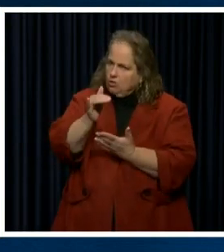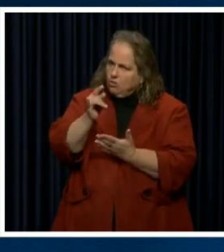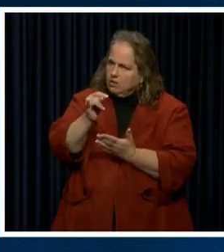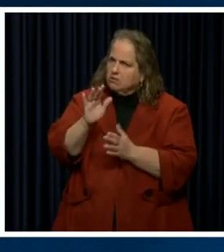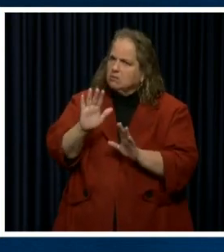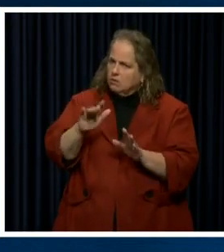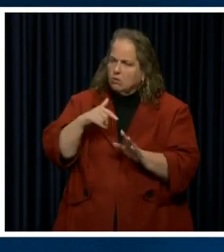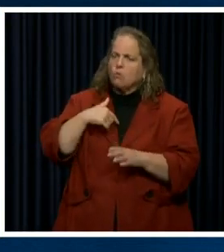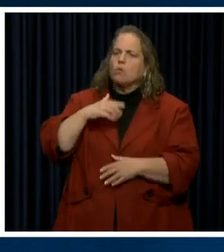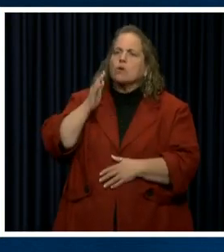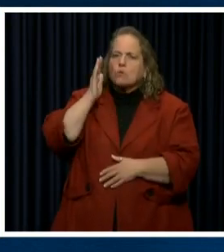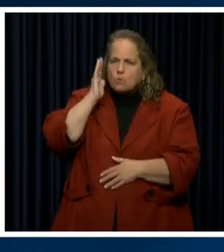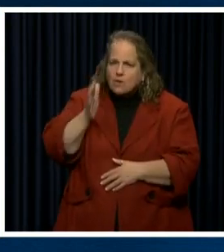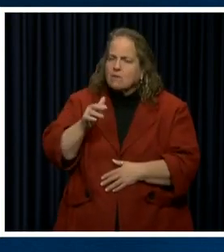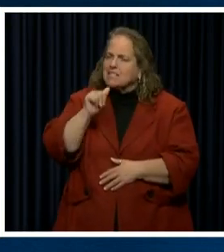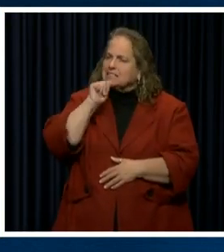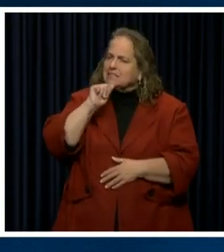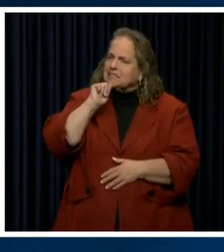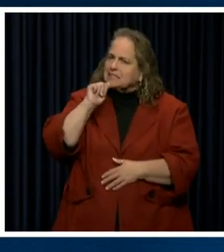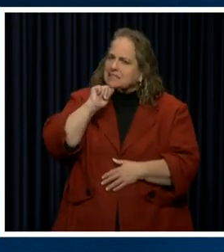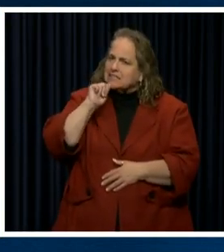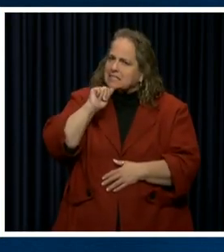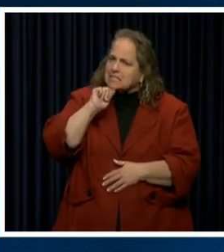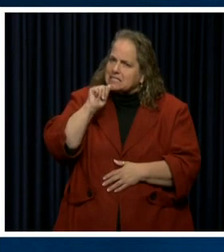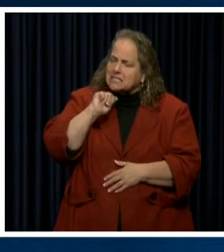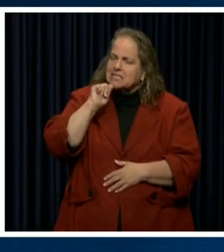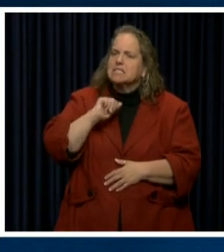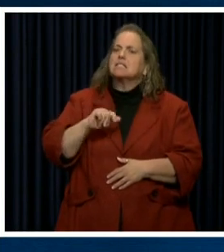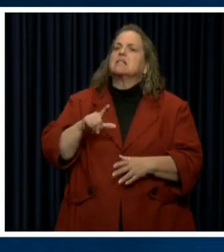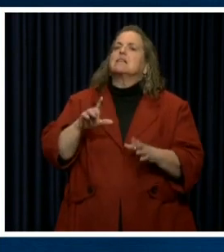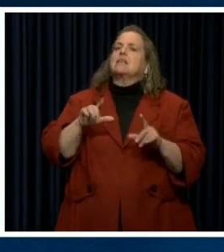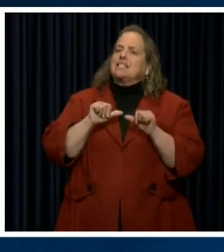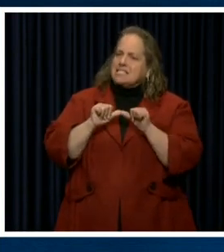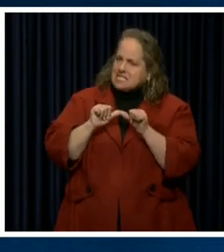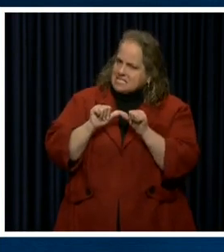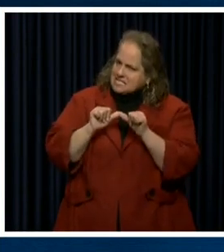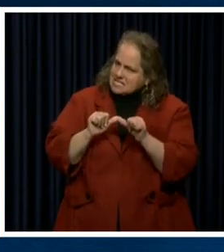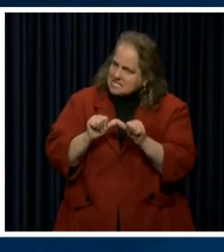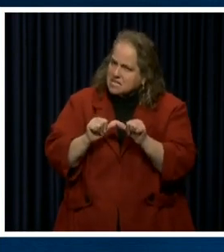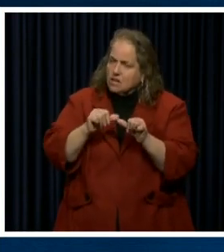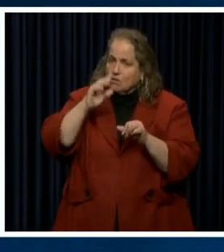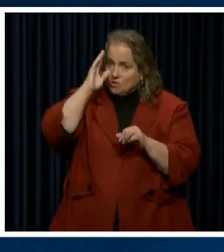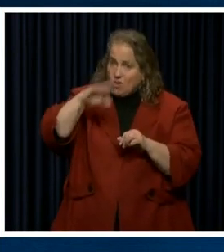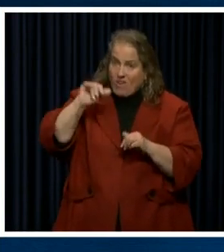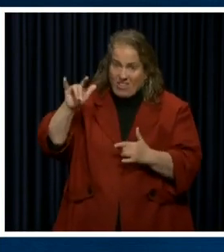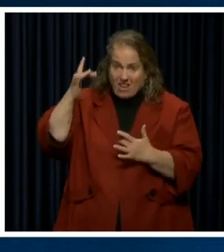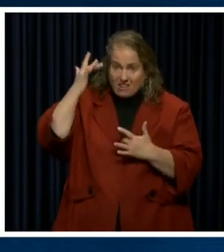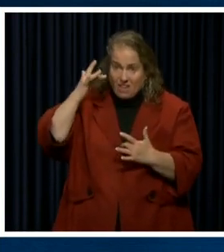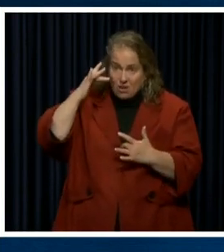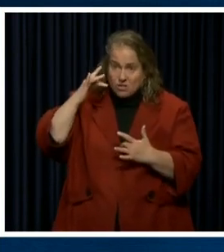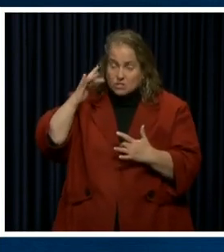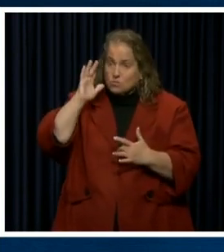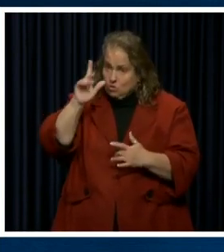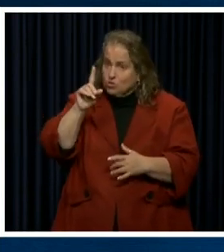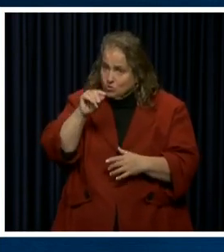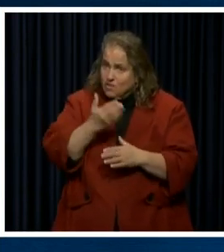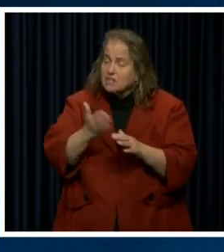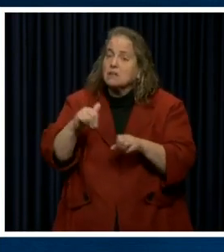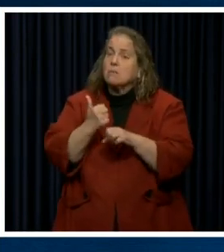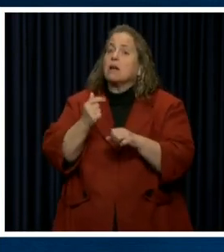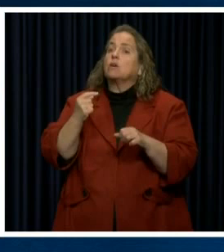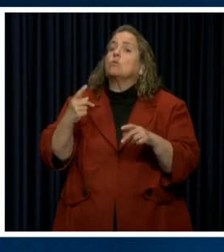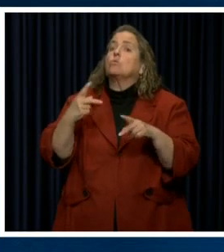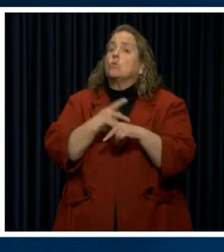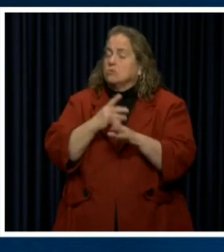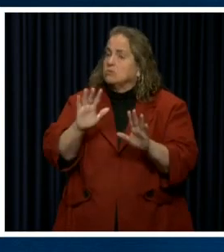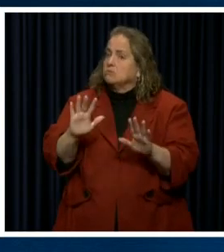many ways, one of the things that we got to do is suck it up, know what the virus is doing, and then make the best of it through all the other means that we